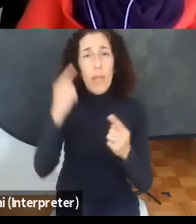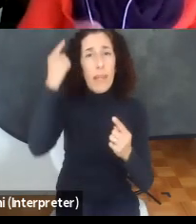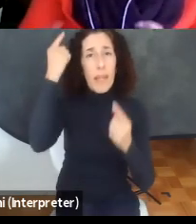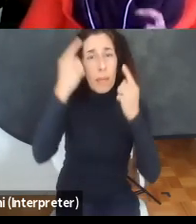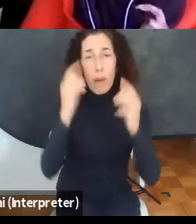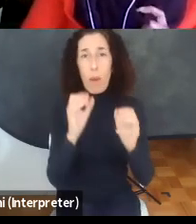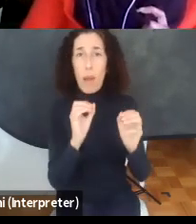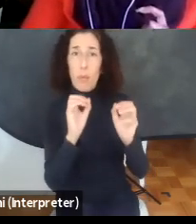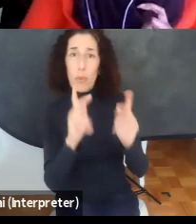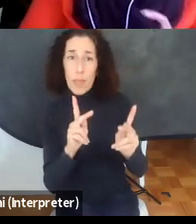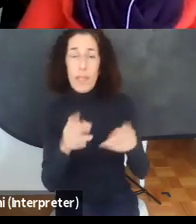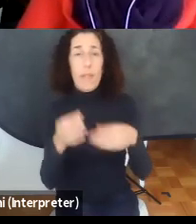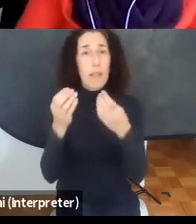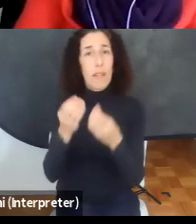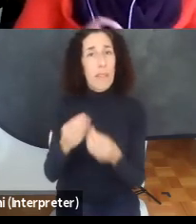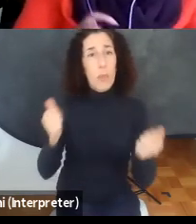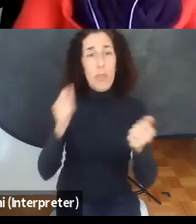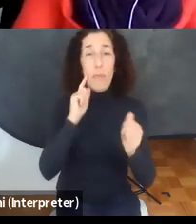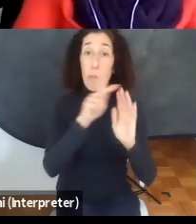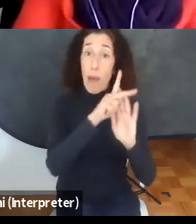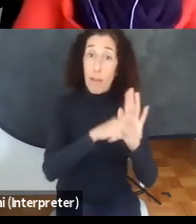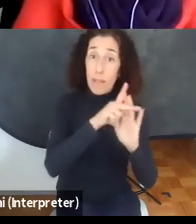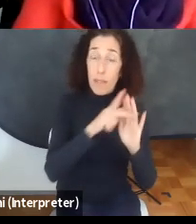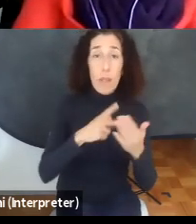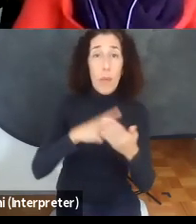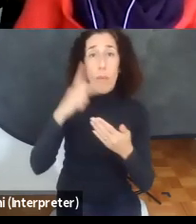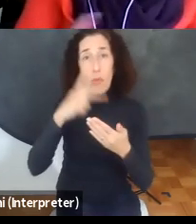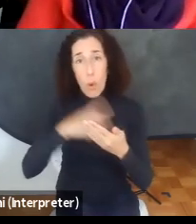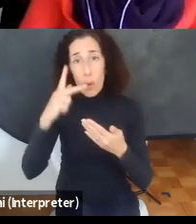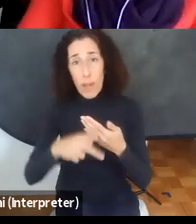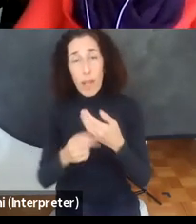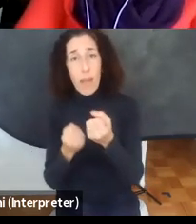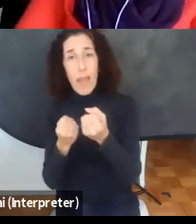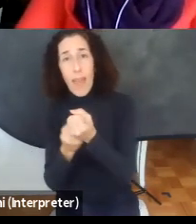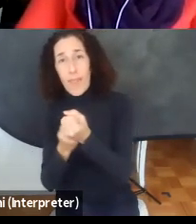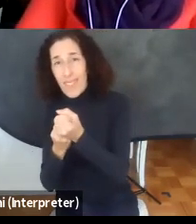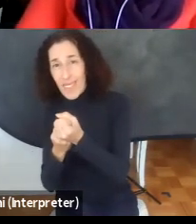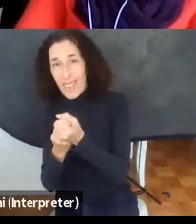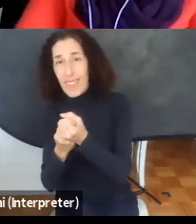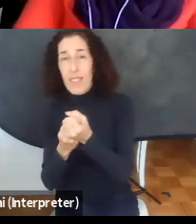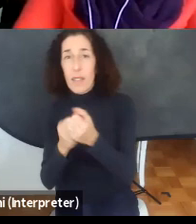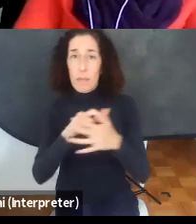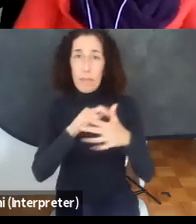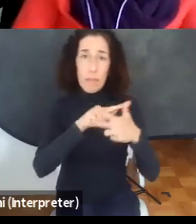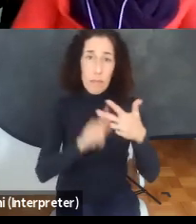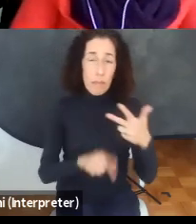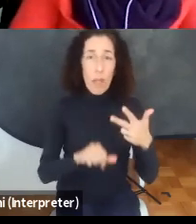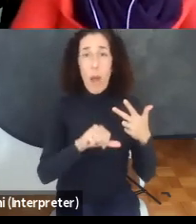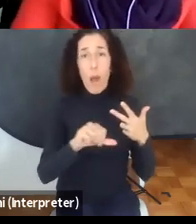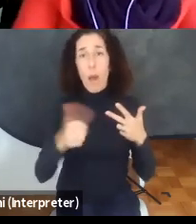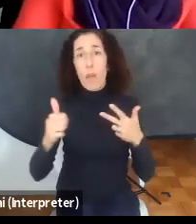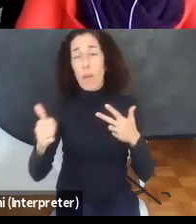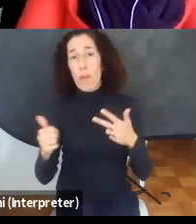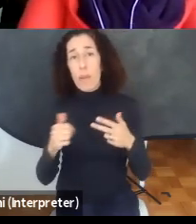in which we're discussing policies, programs, advocacies to ensure that we're looking at a new way of going